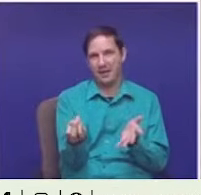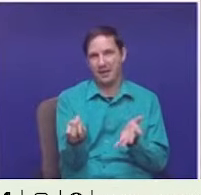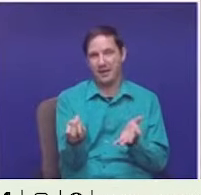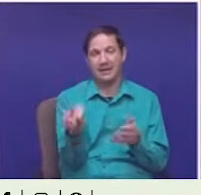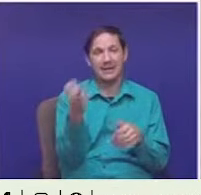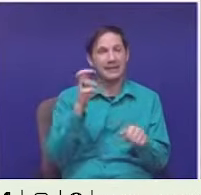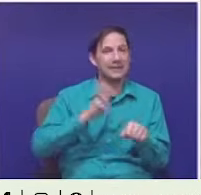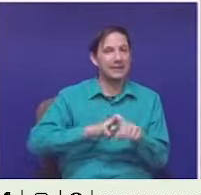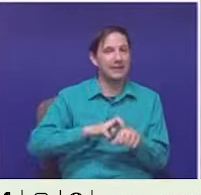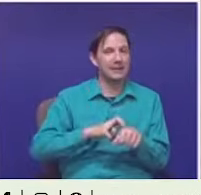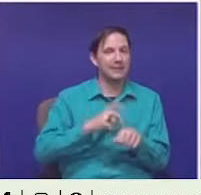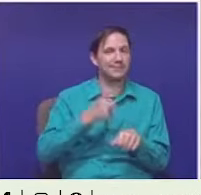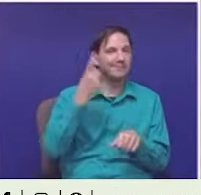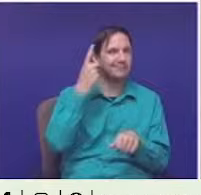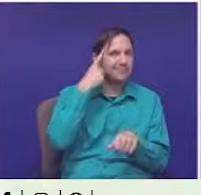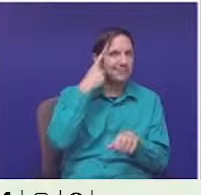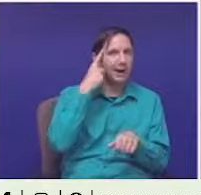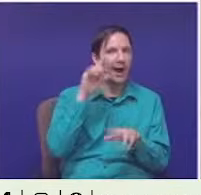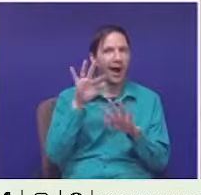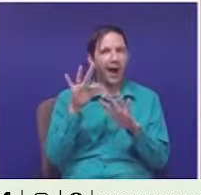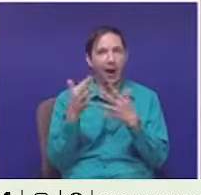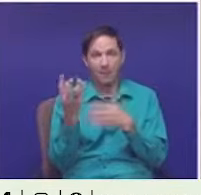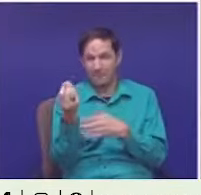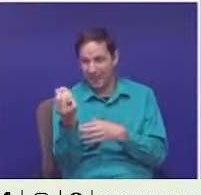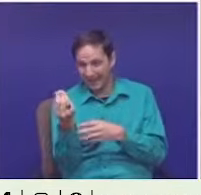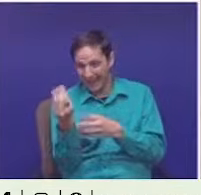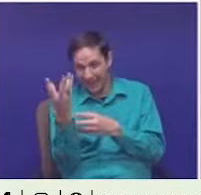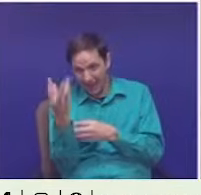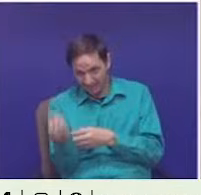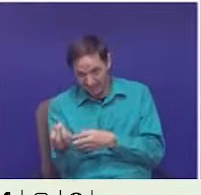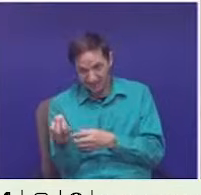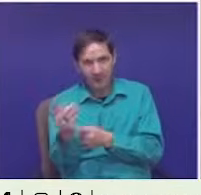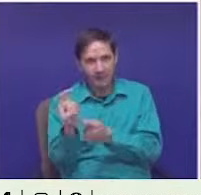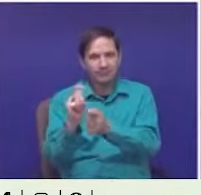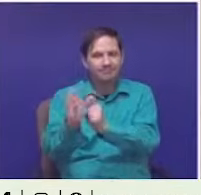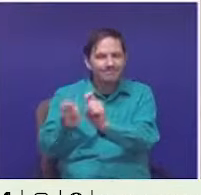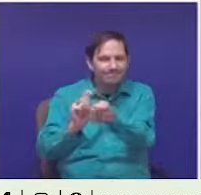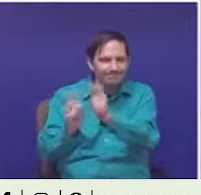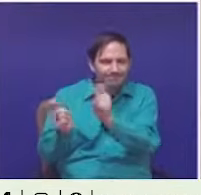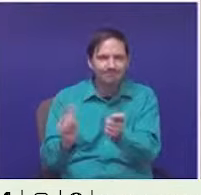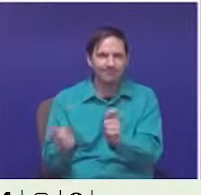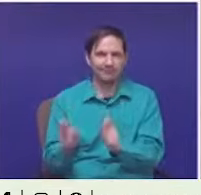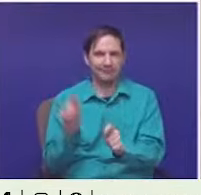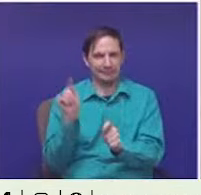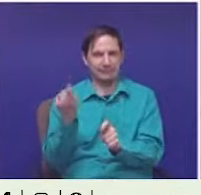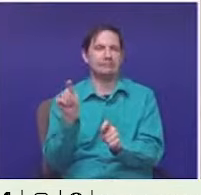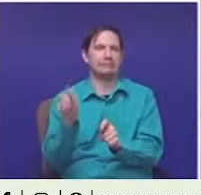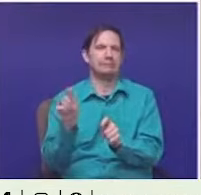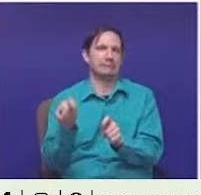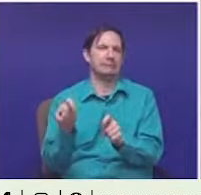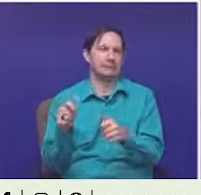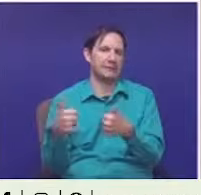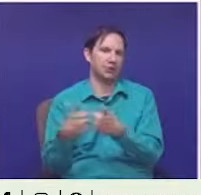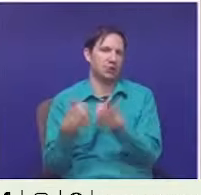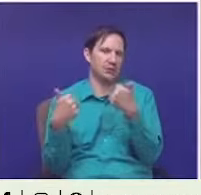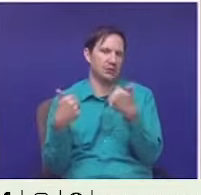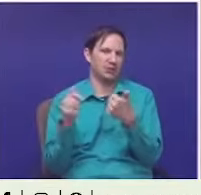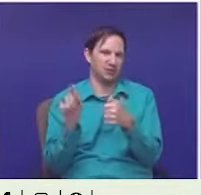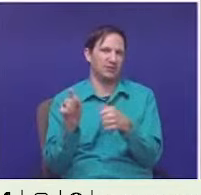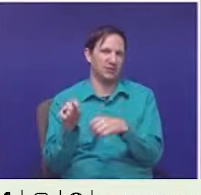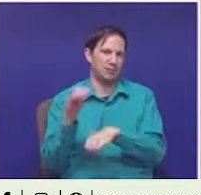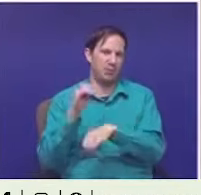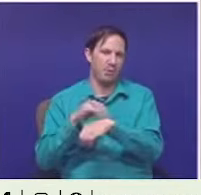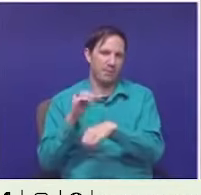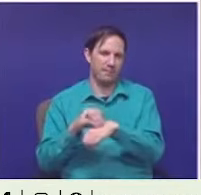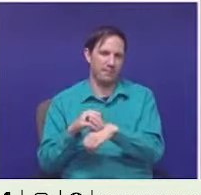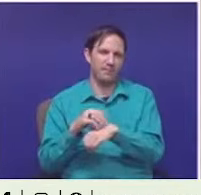needs to happen is how they spend what they have in the pot. And so that's what becomes difficult, and that's why I'm saying we